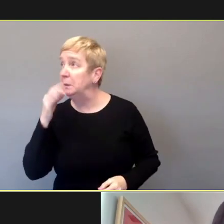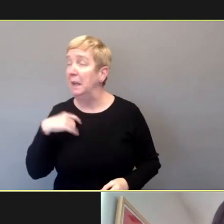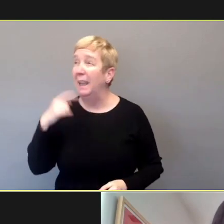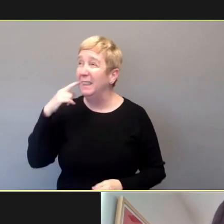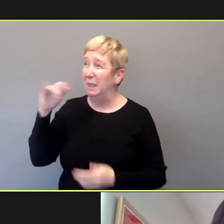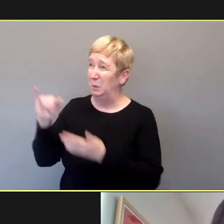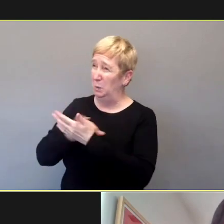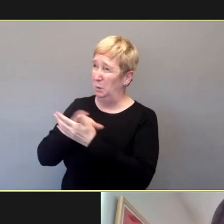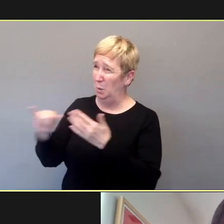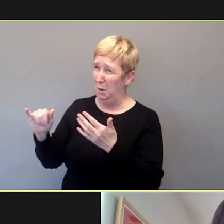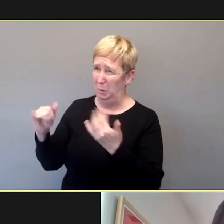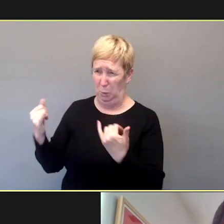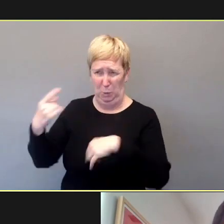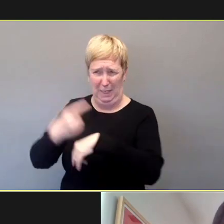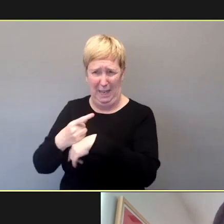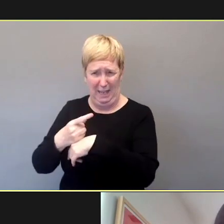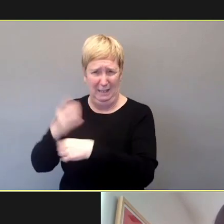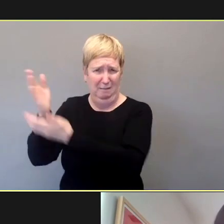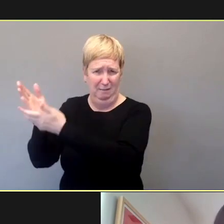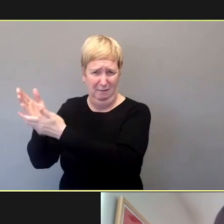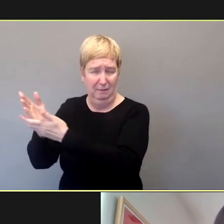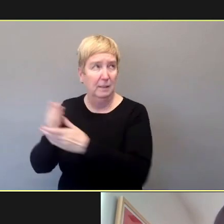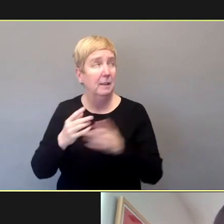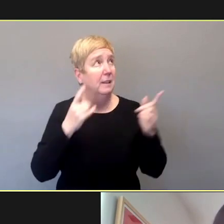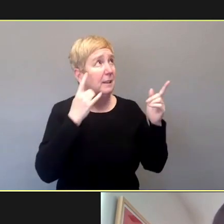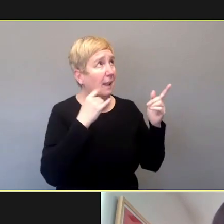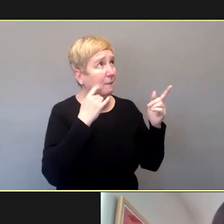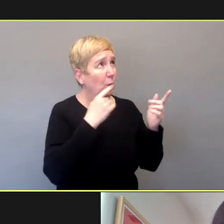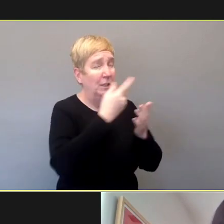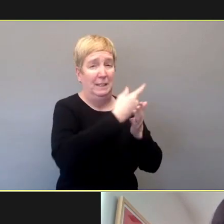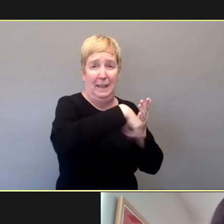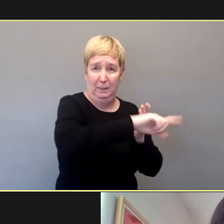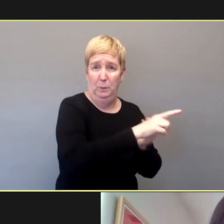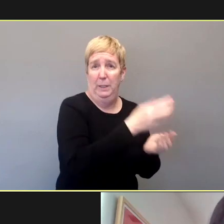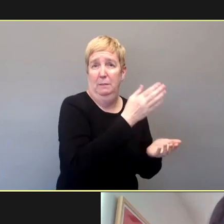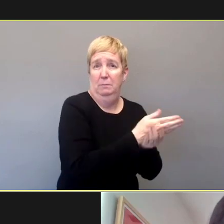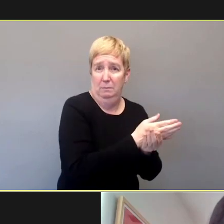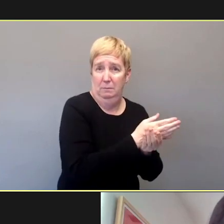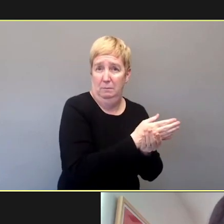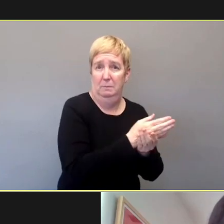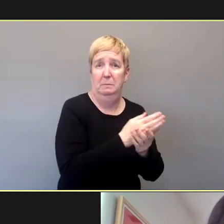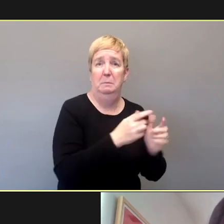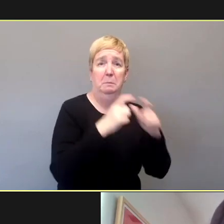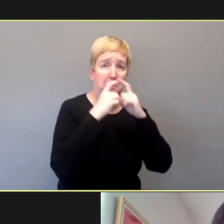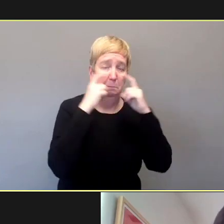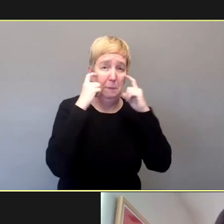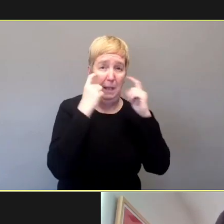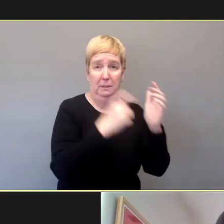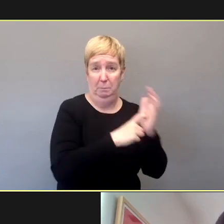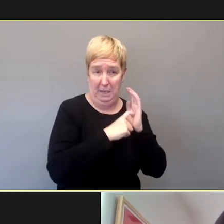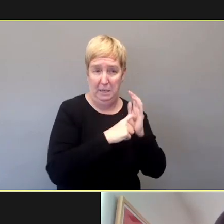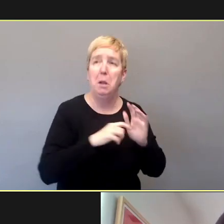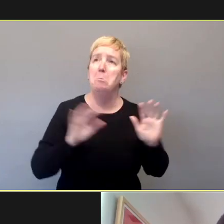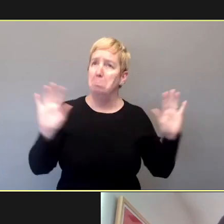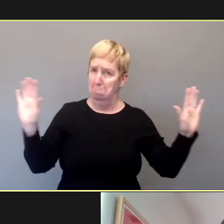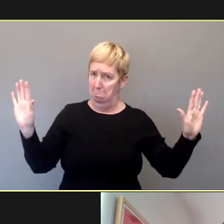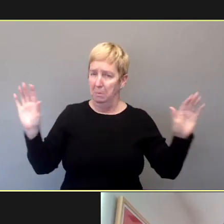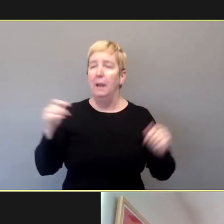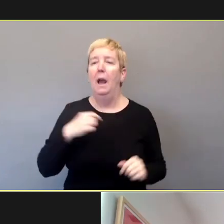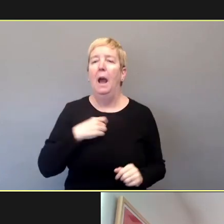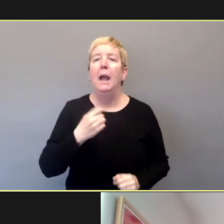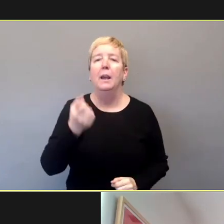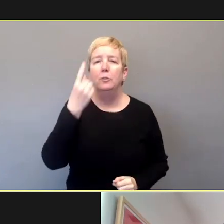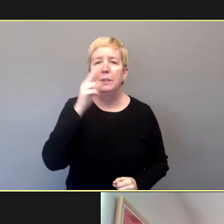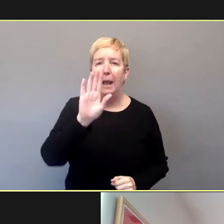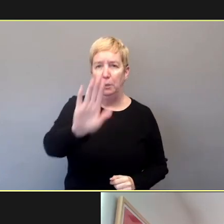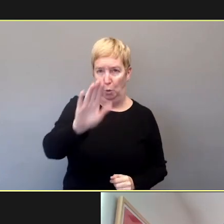if I understand correctly, and California by next week. And I guess I understand basically where you're at